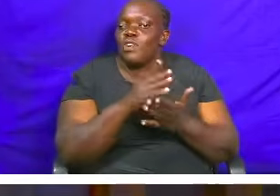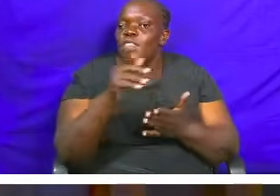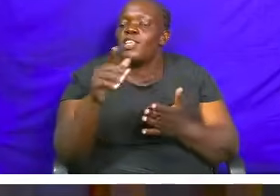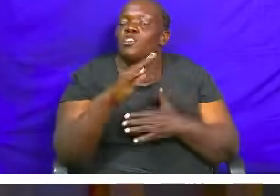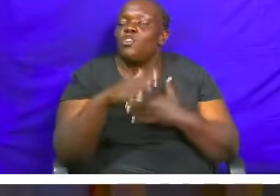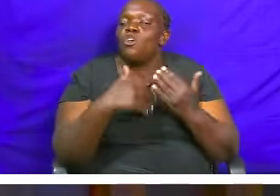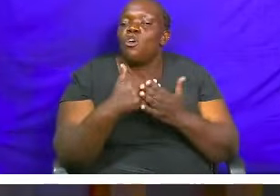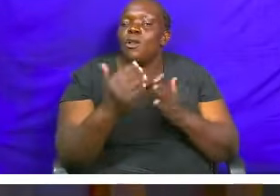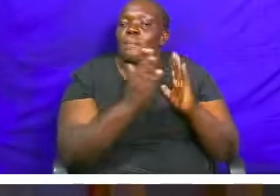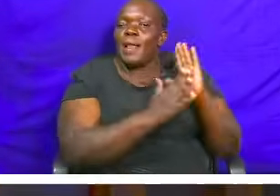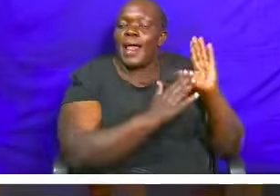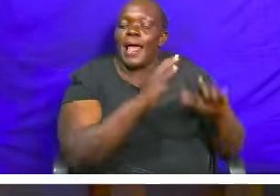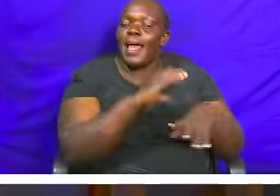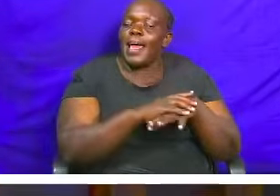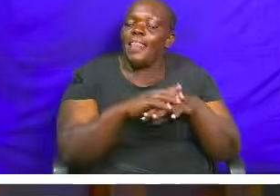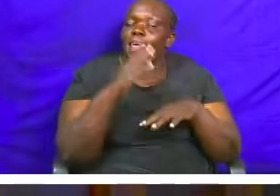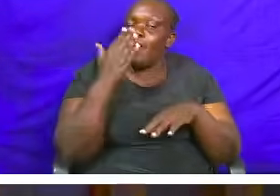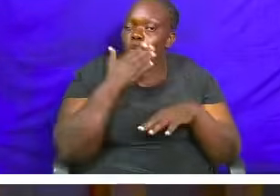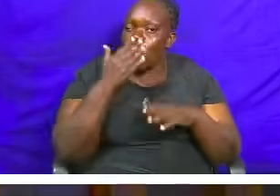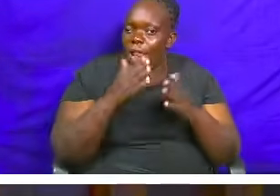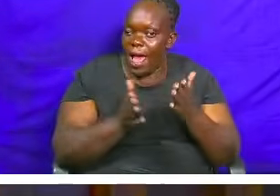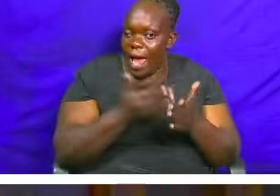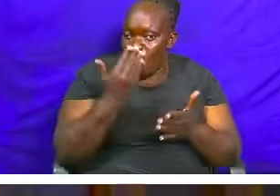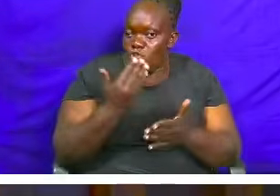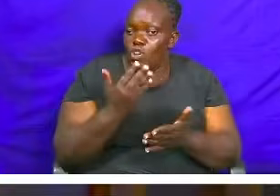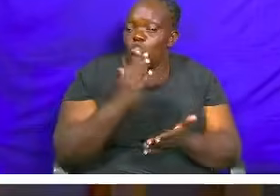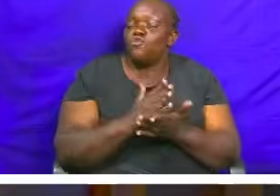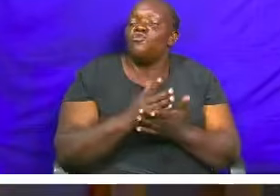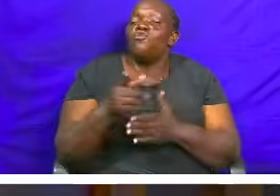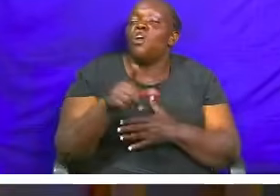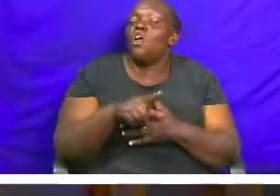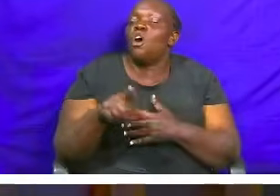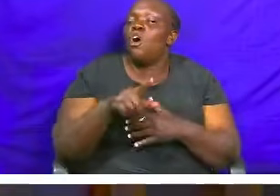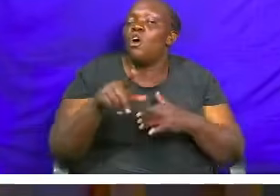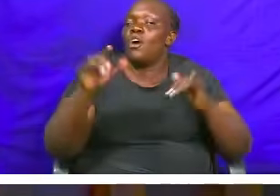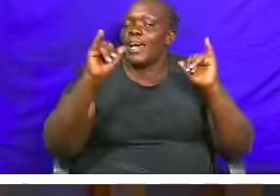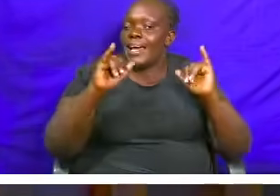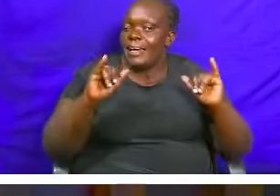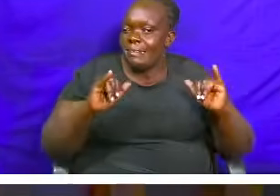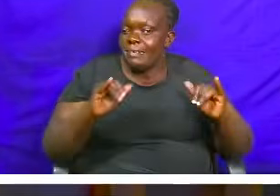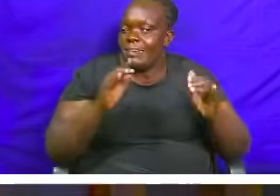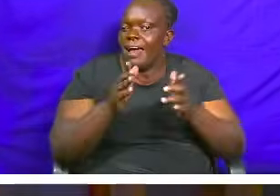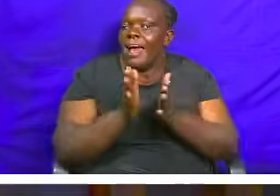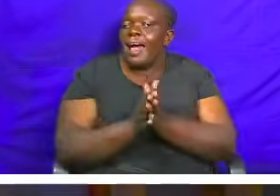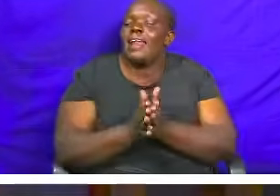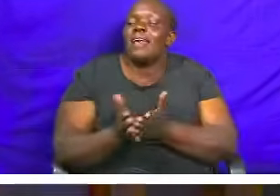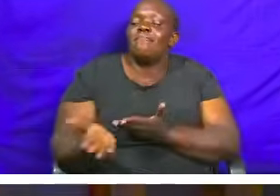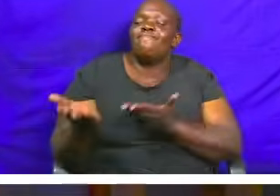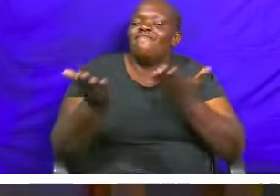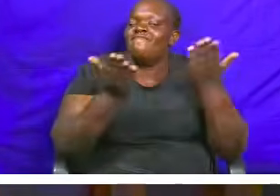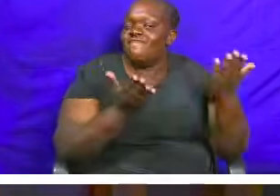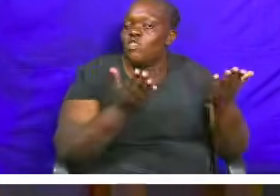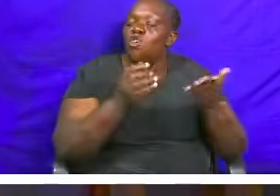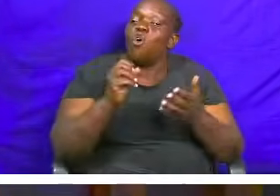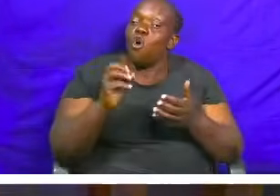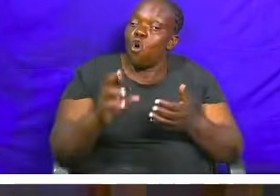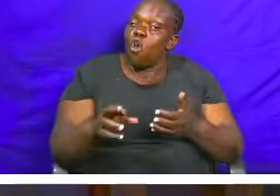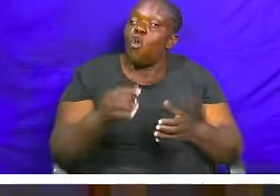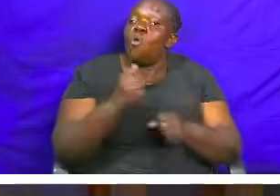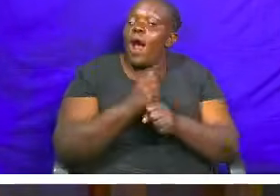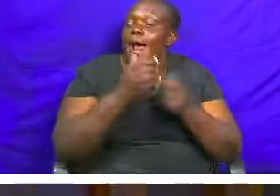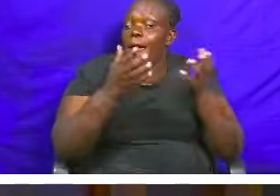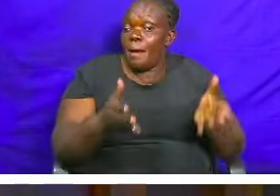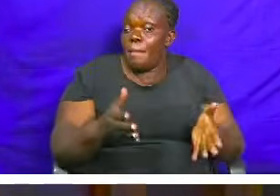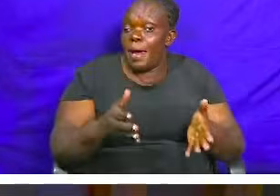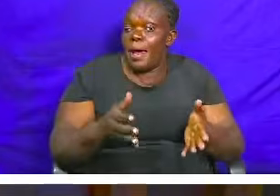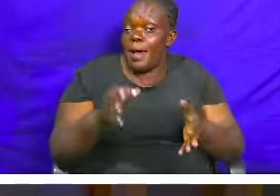And then when you get the oil out, are you going to refine it locally? Are you going to export it as unrefined? So you look at the commercials.